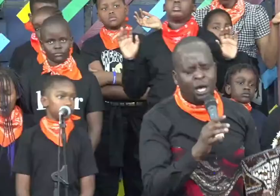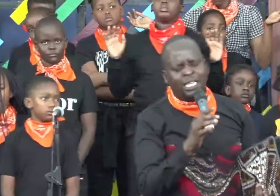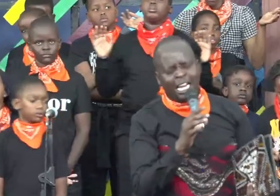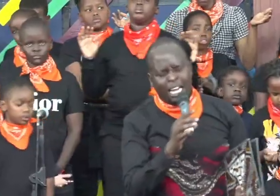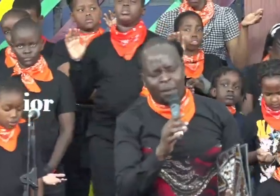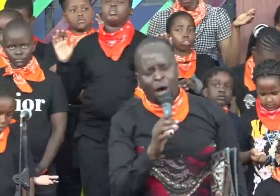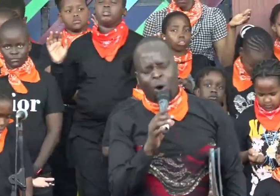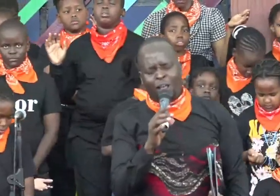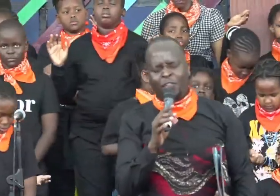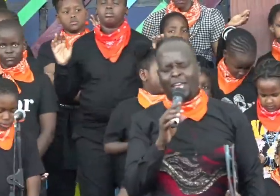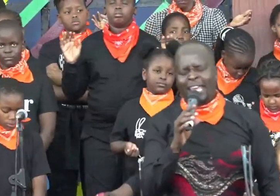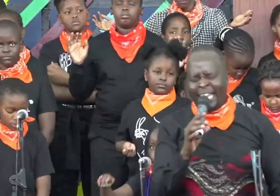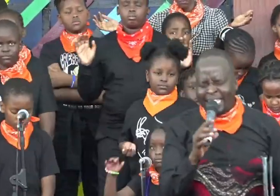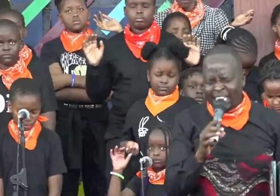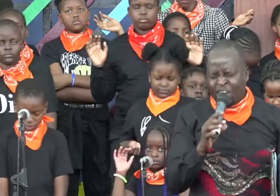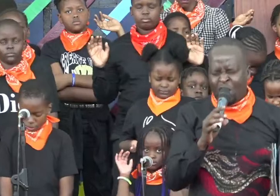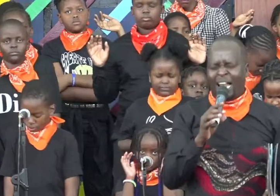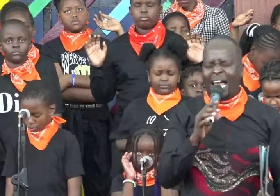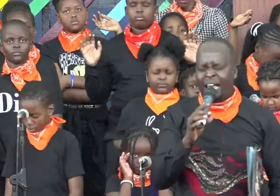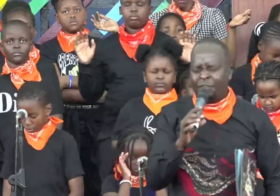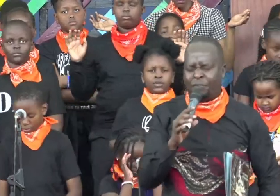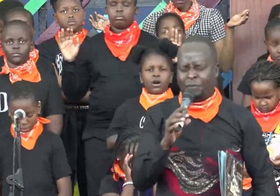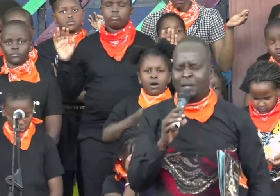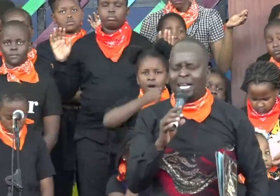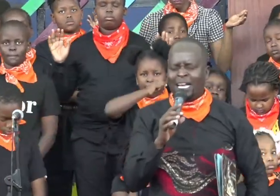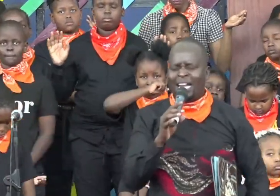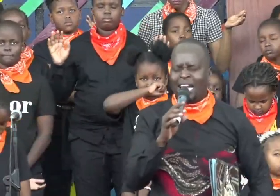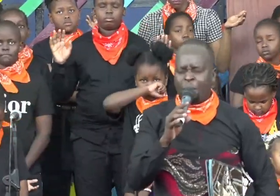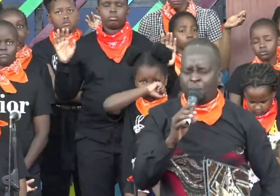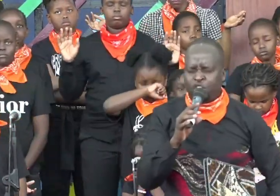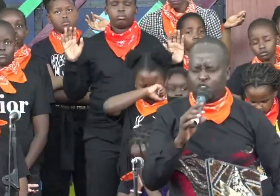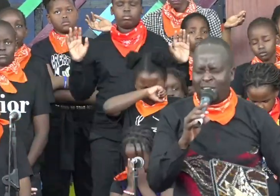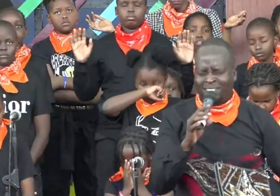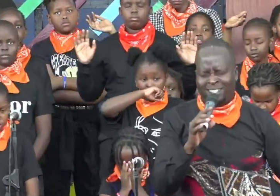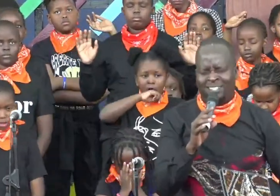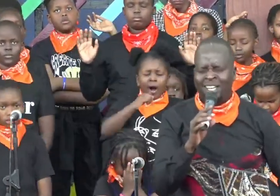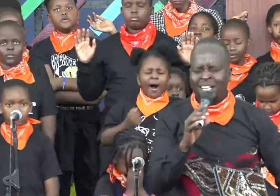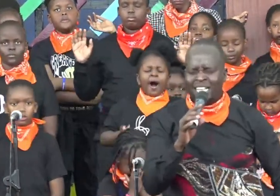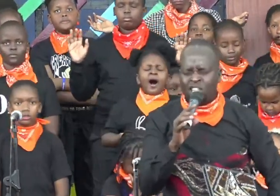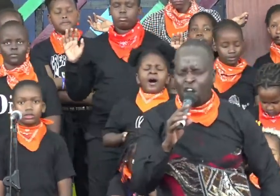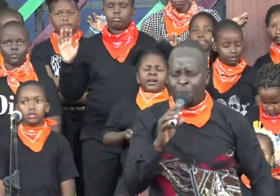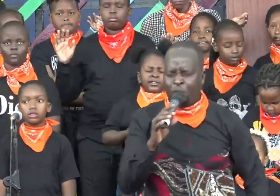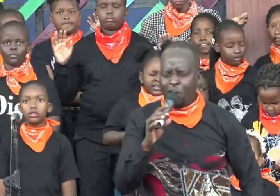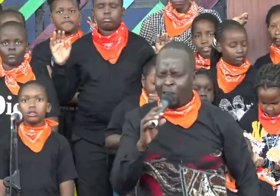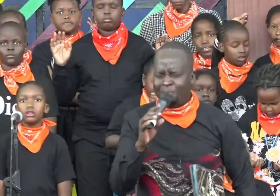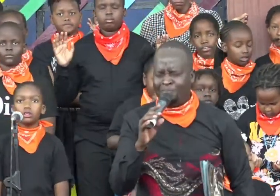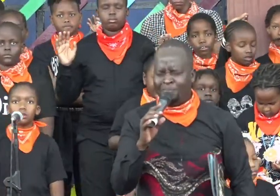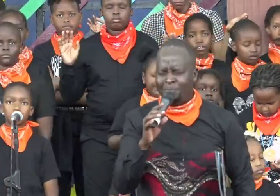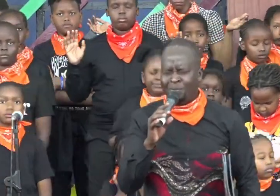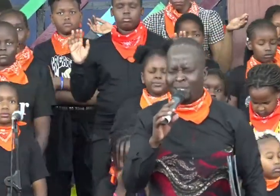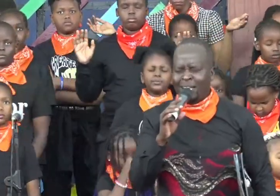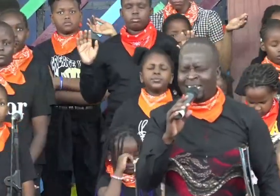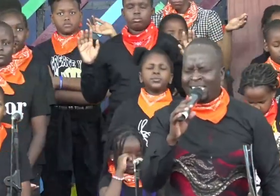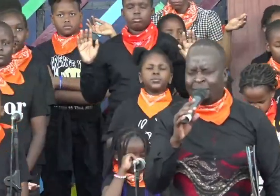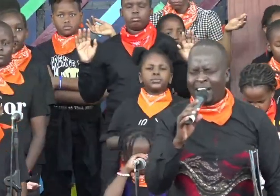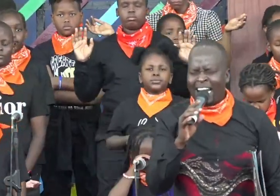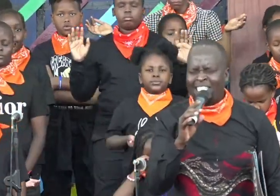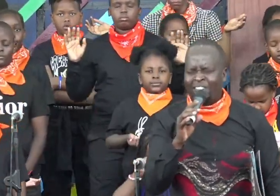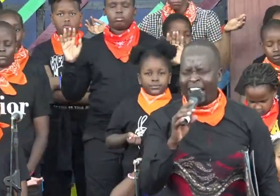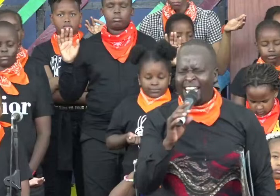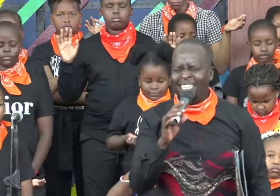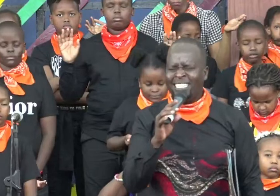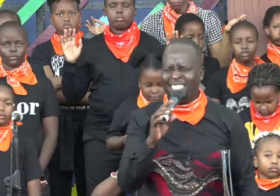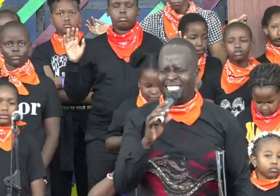walk. Tell him how worthy he is in your life. In the name of Jesus, let's go before him. He's given